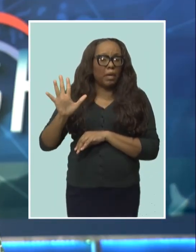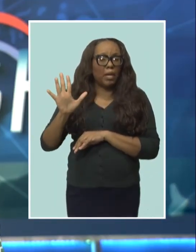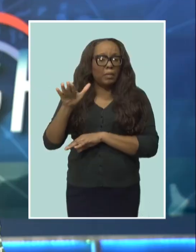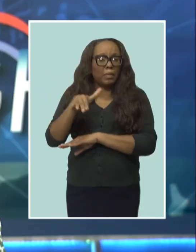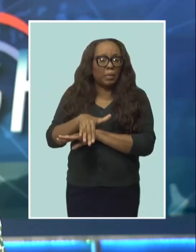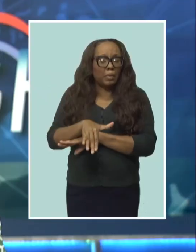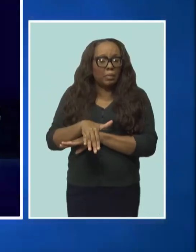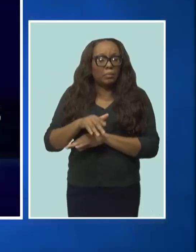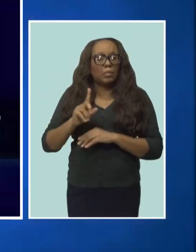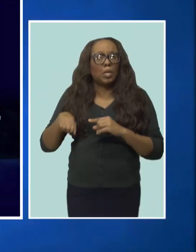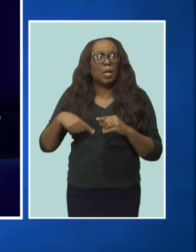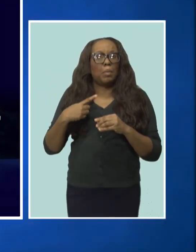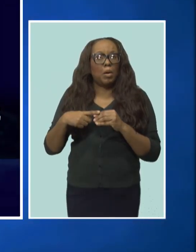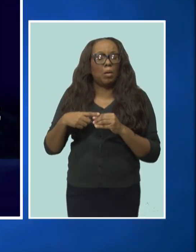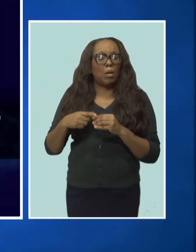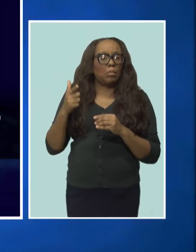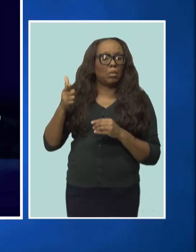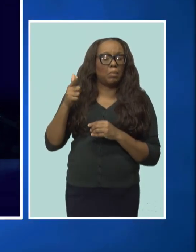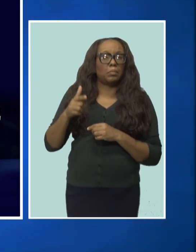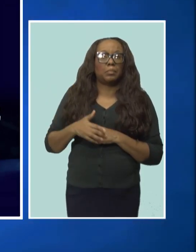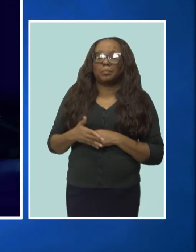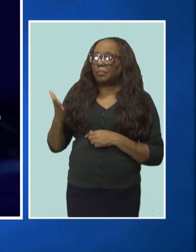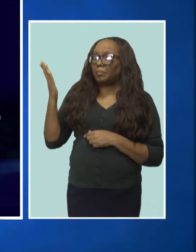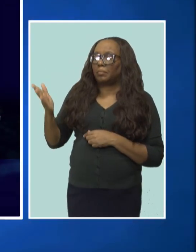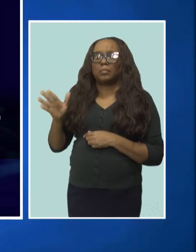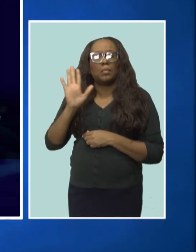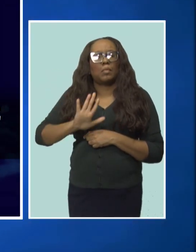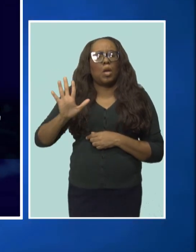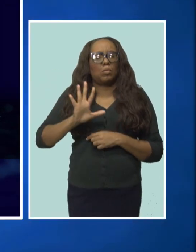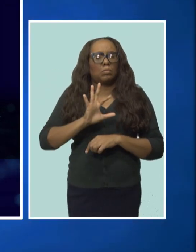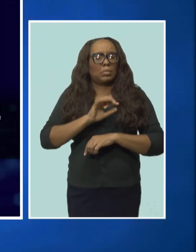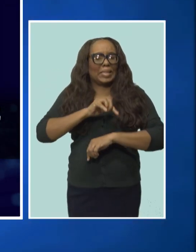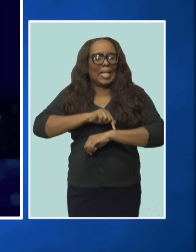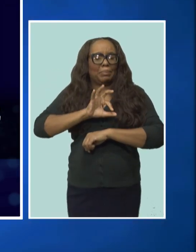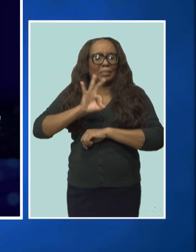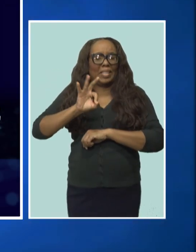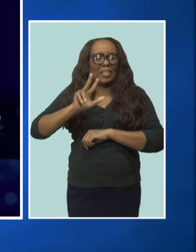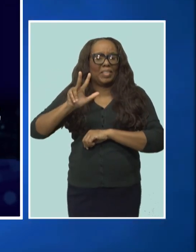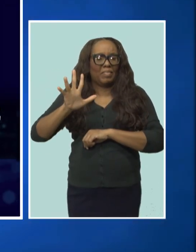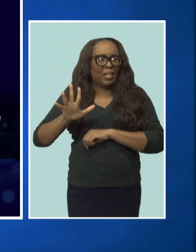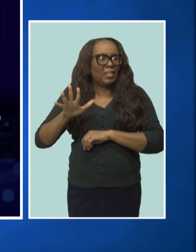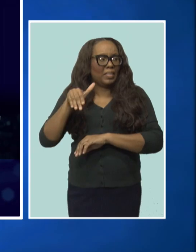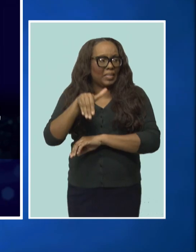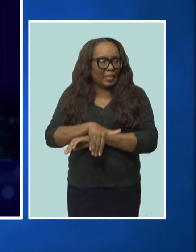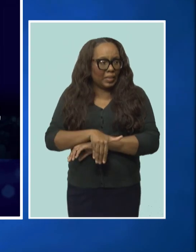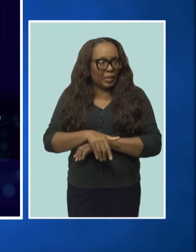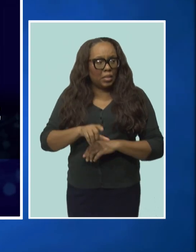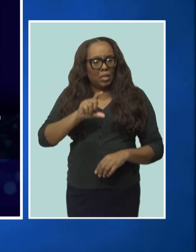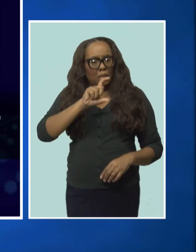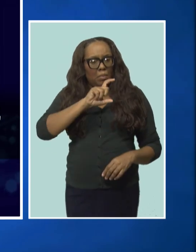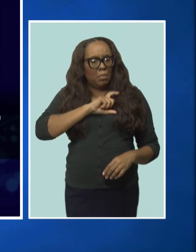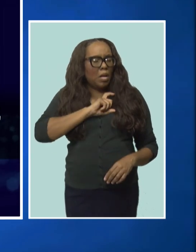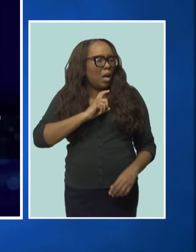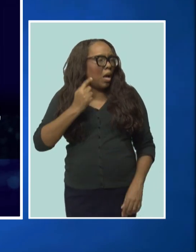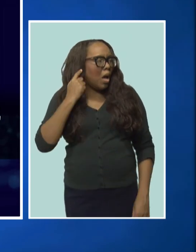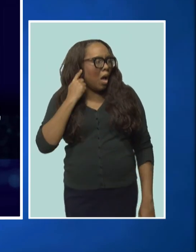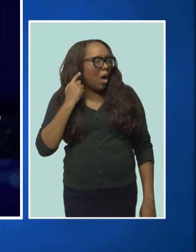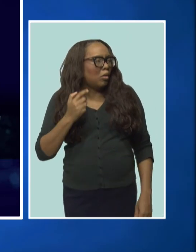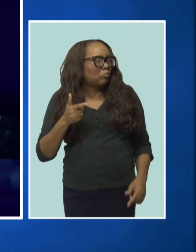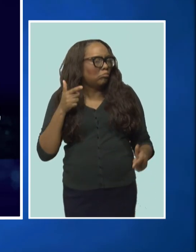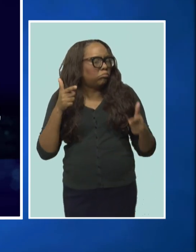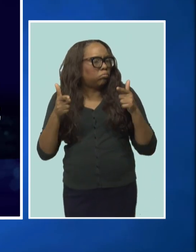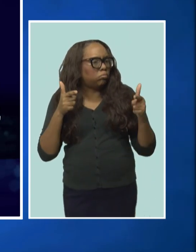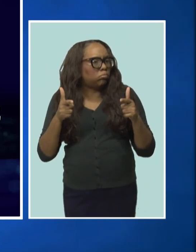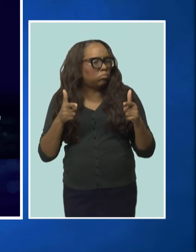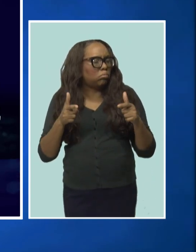night. About 9:35 p.m. on Saturday, 19th of April 2025, the police received a report of a shooting at